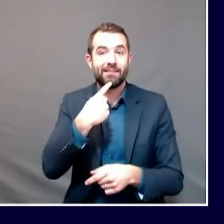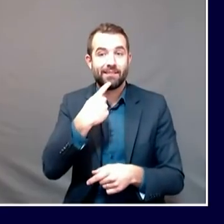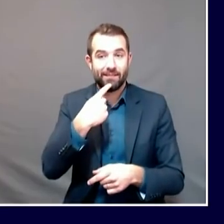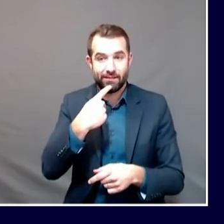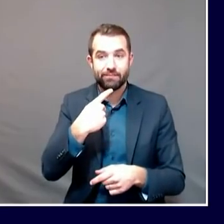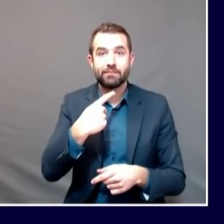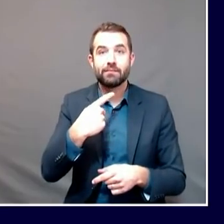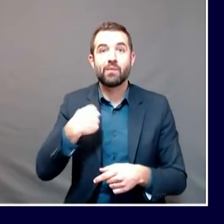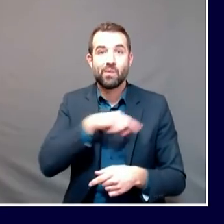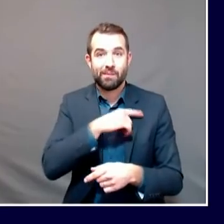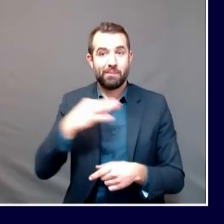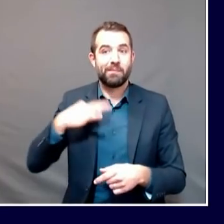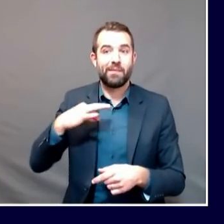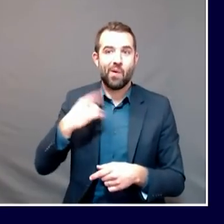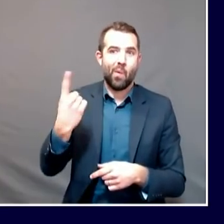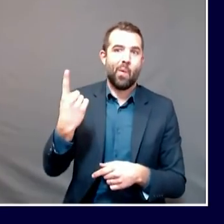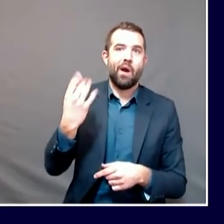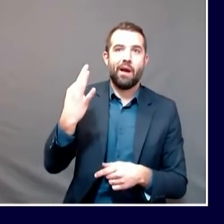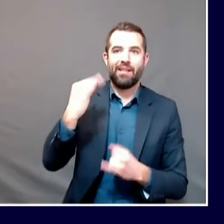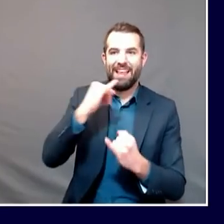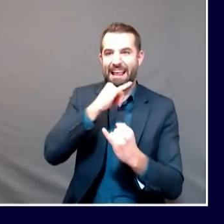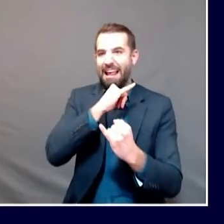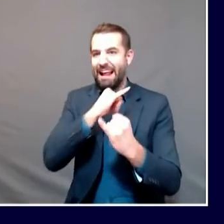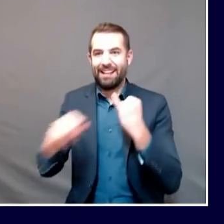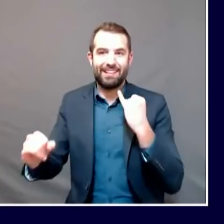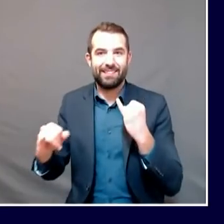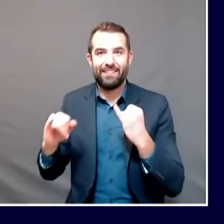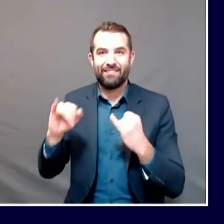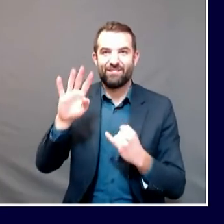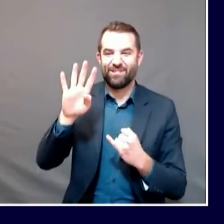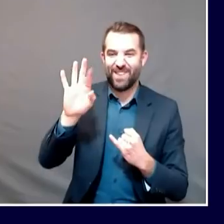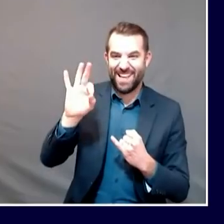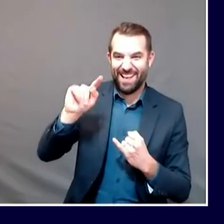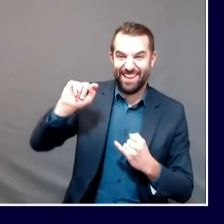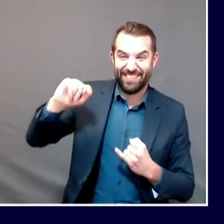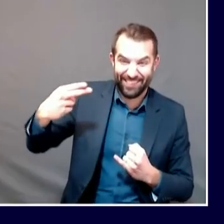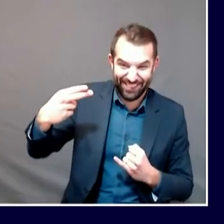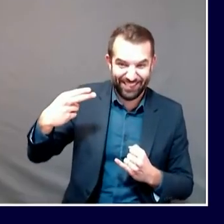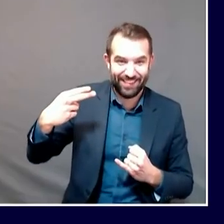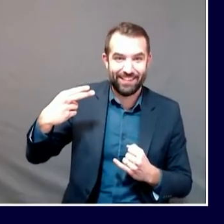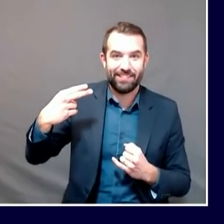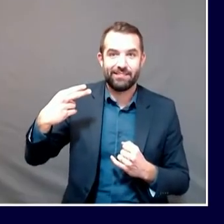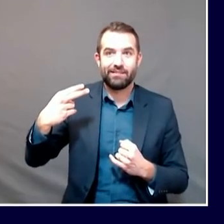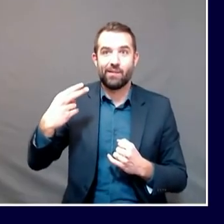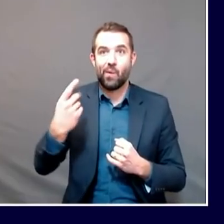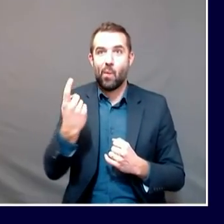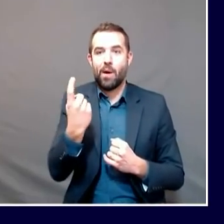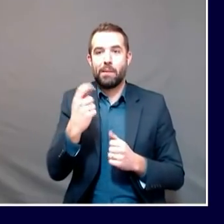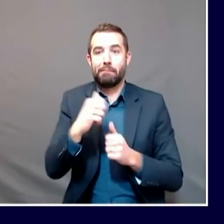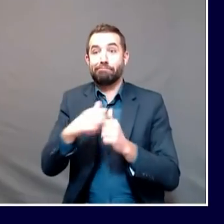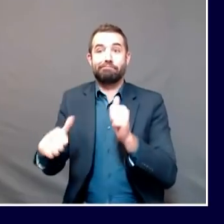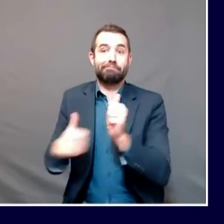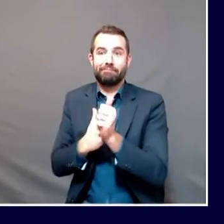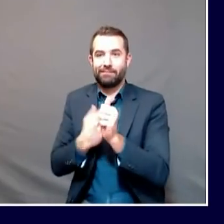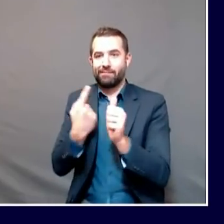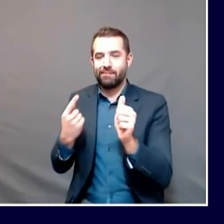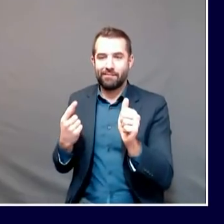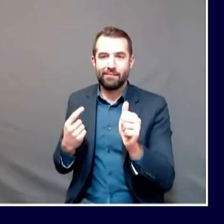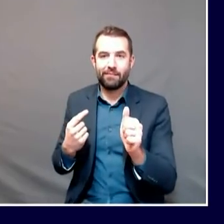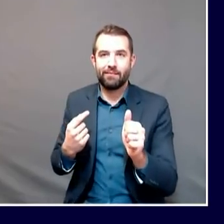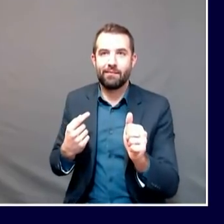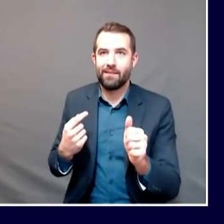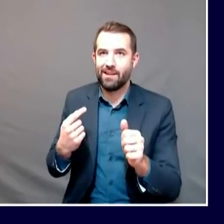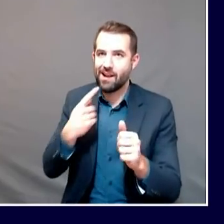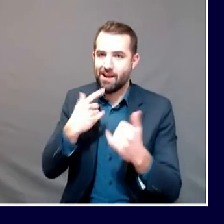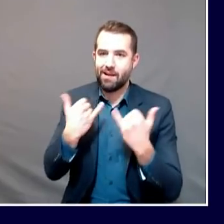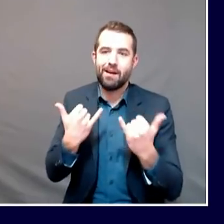states, second to the last state right now, to be designated as part of that red category. It's a testament